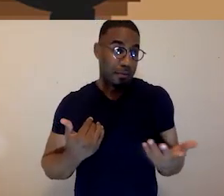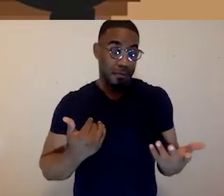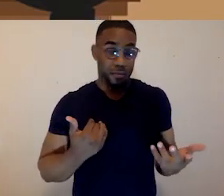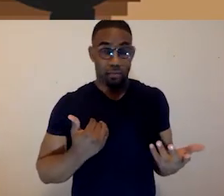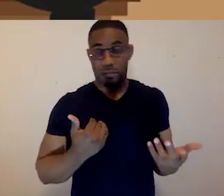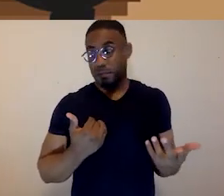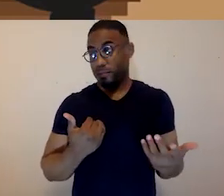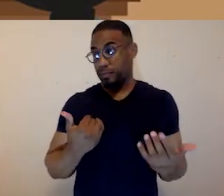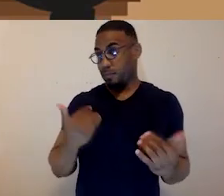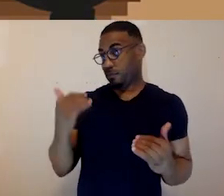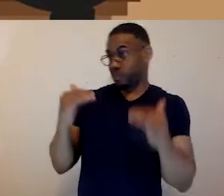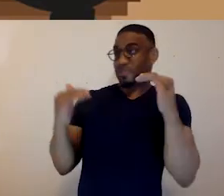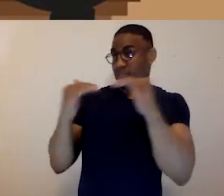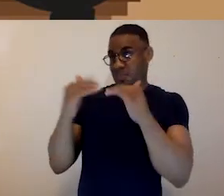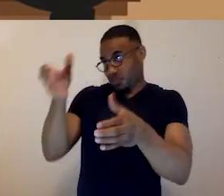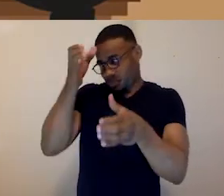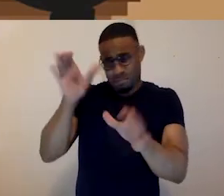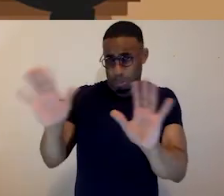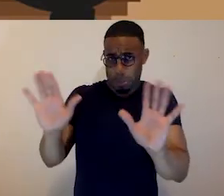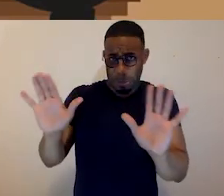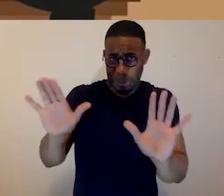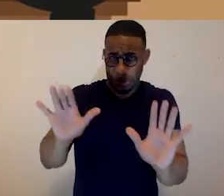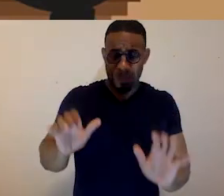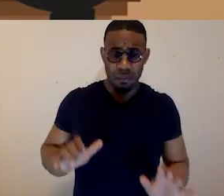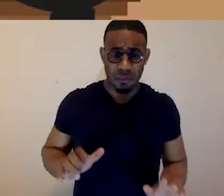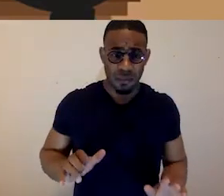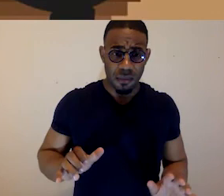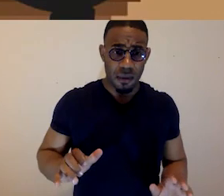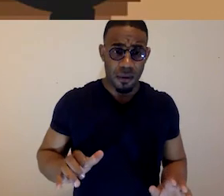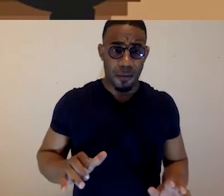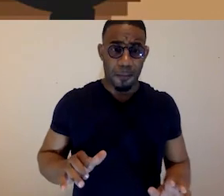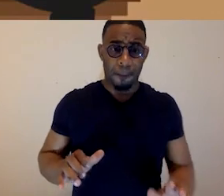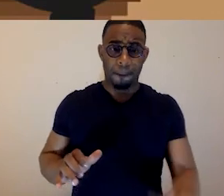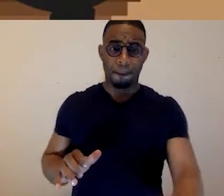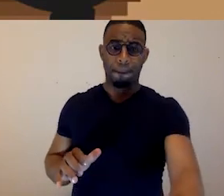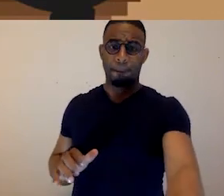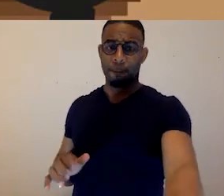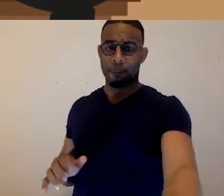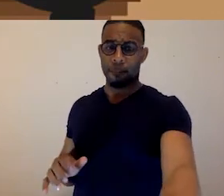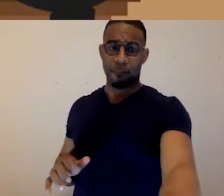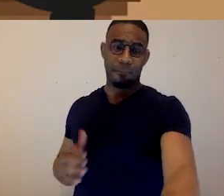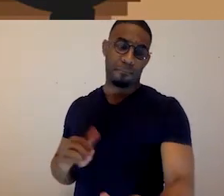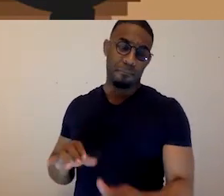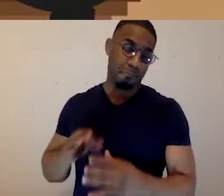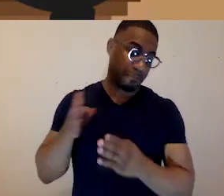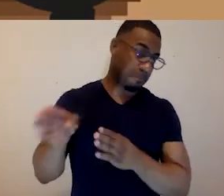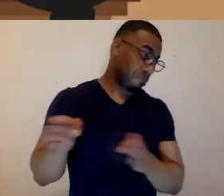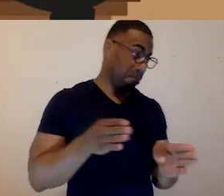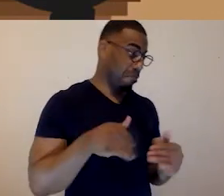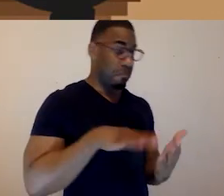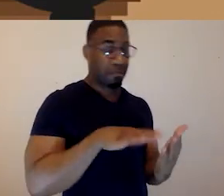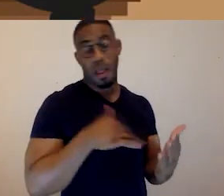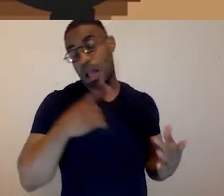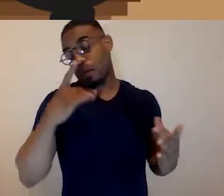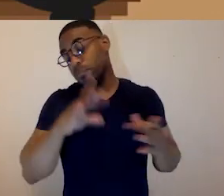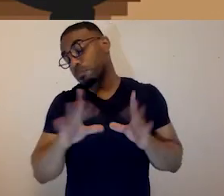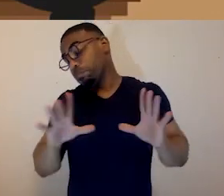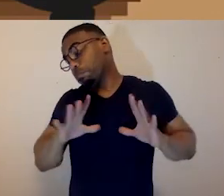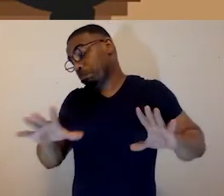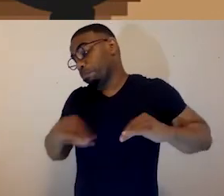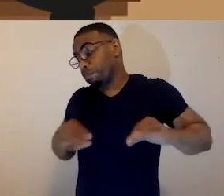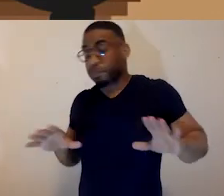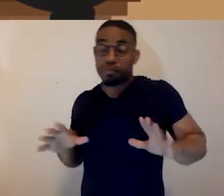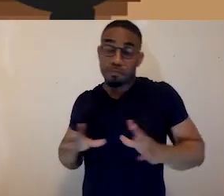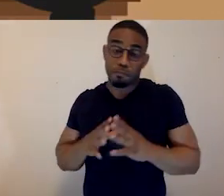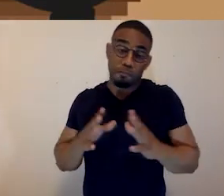his wit when it came to this topic. So I decided to take a different approach. I said, okay,